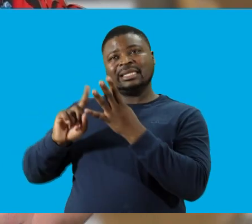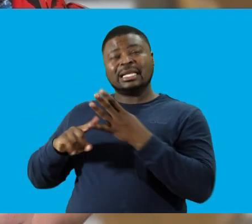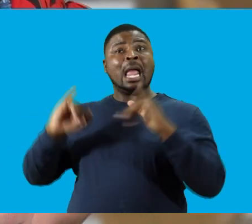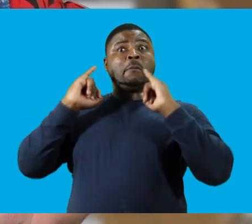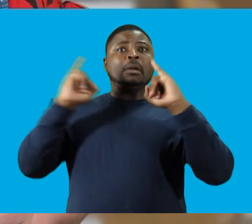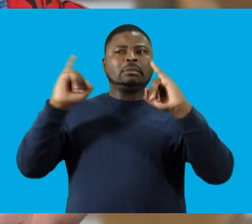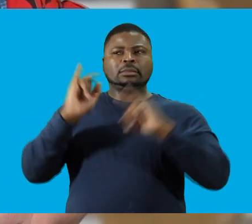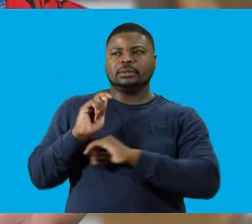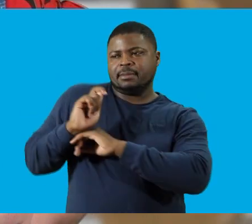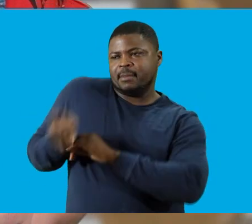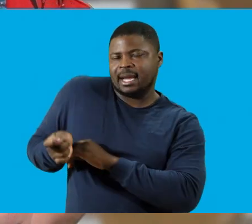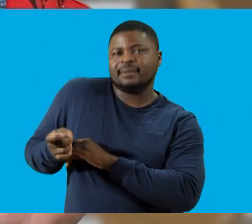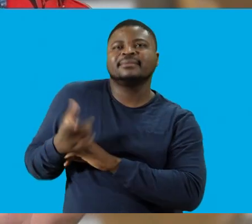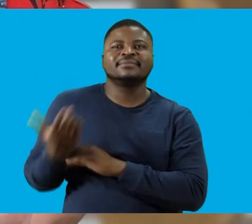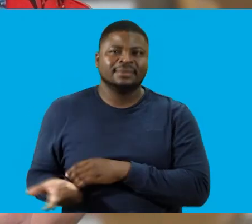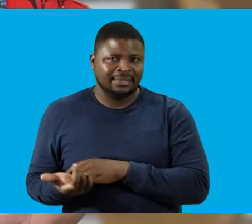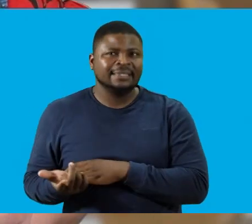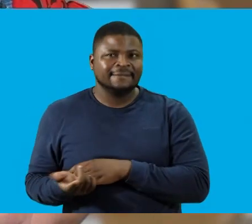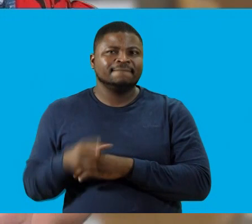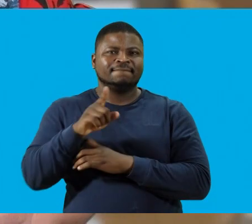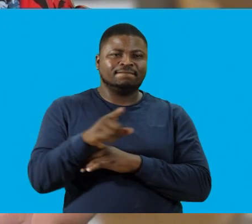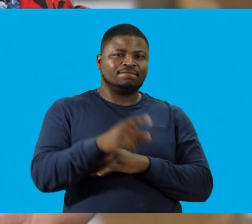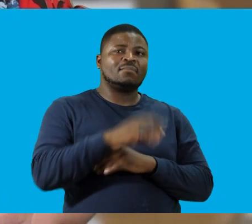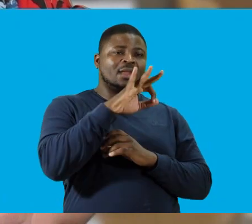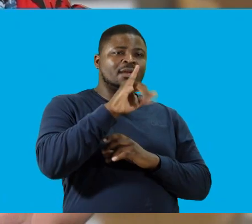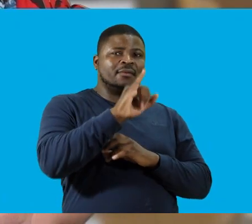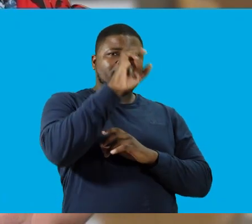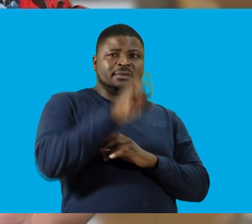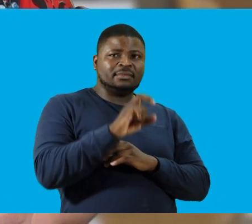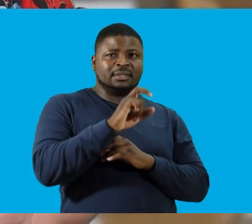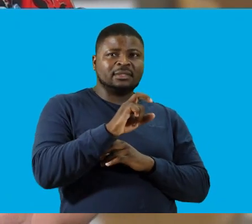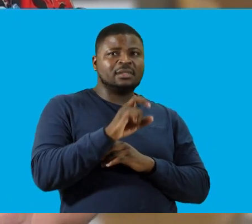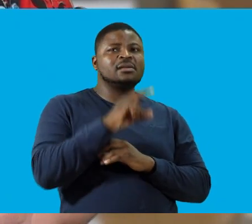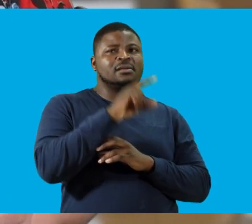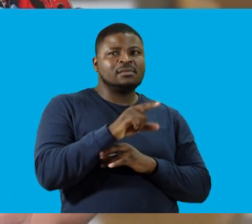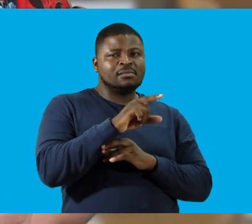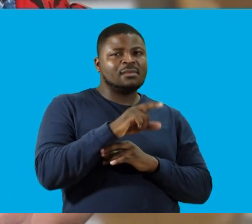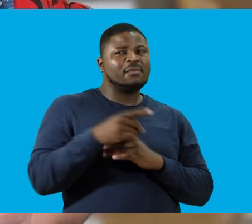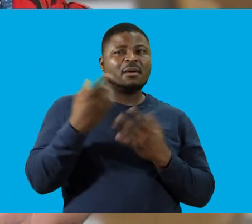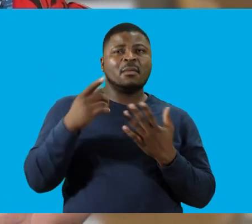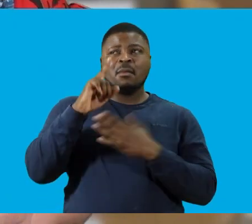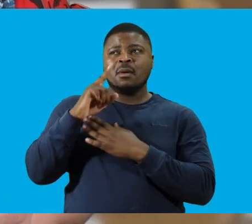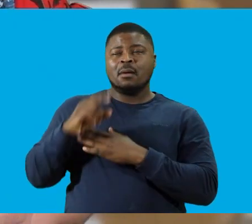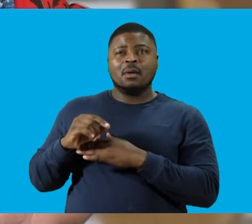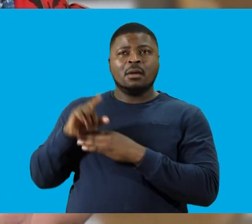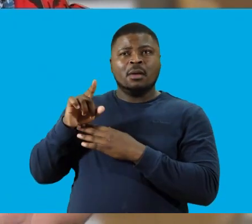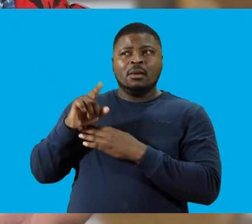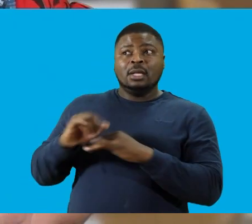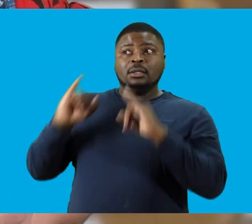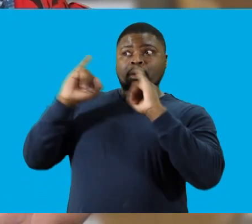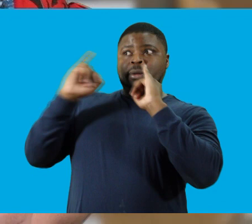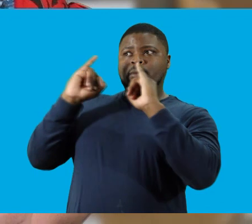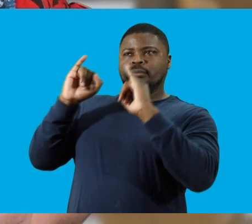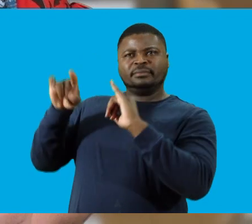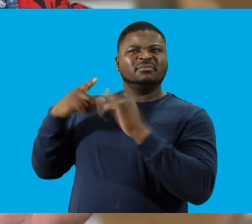unforeseen circumstances. So, meaning occasional would be the service of your car, and emergency